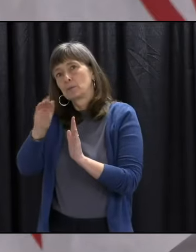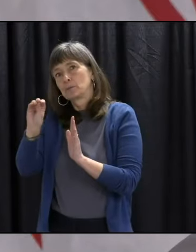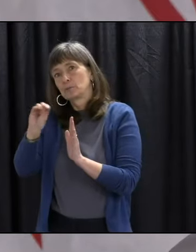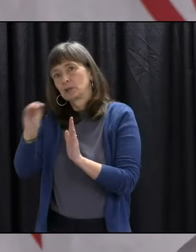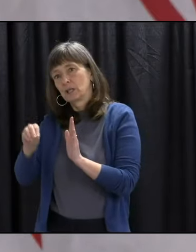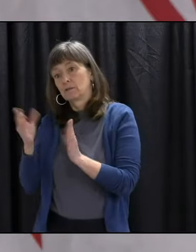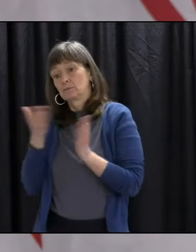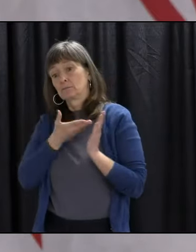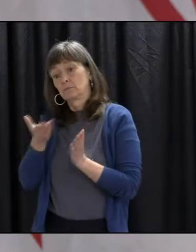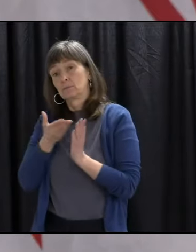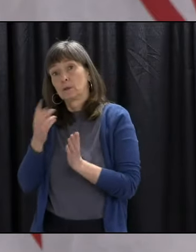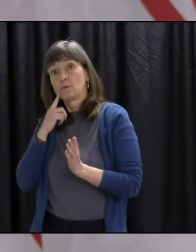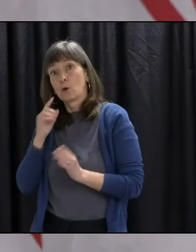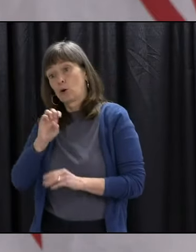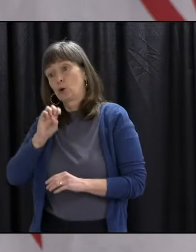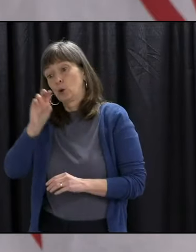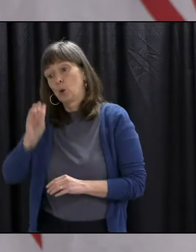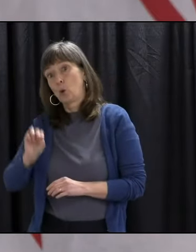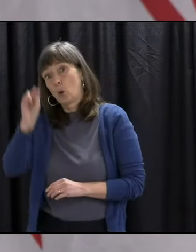rest of our province.